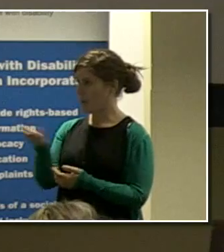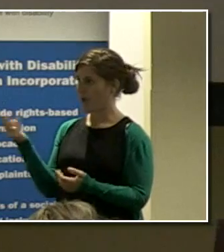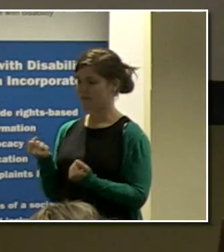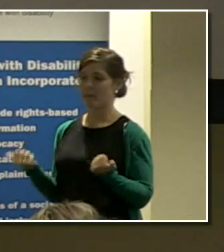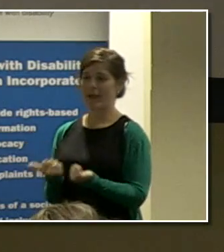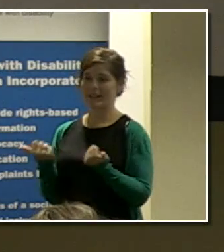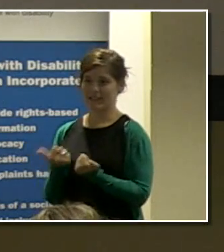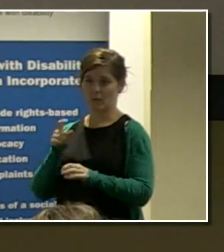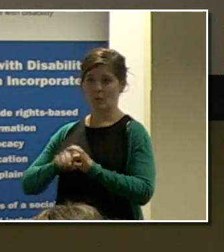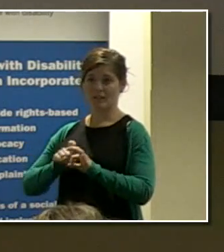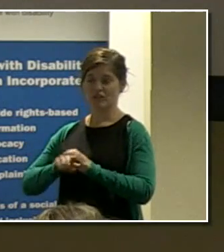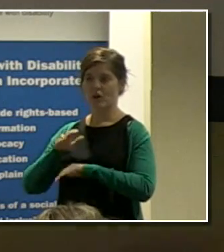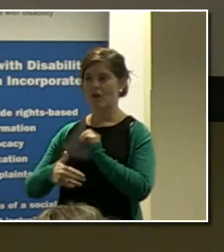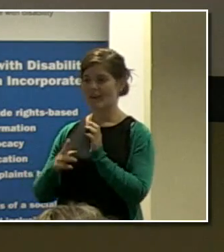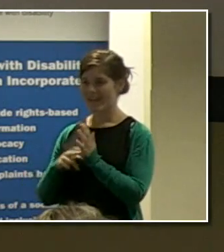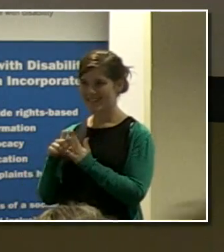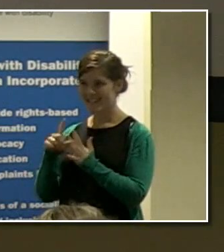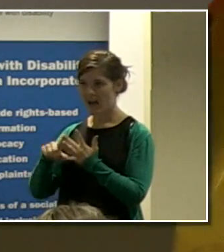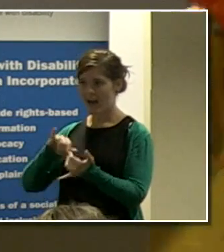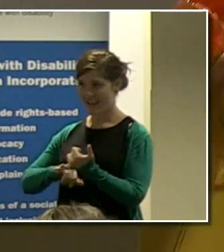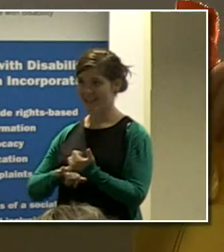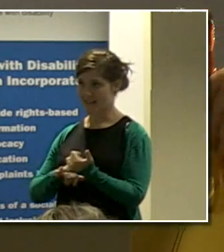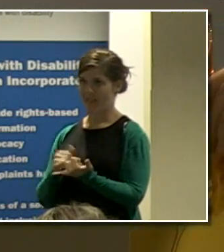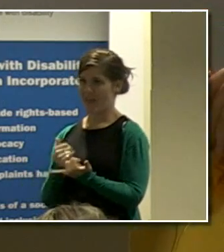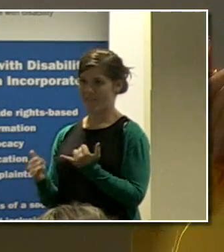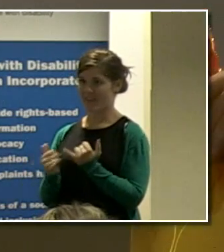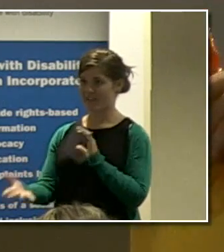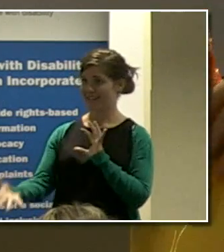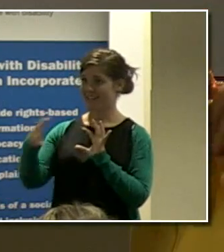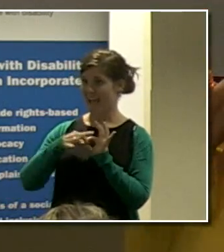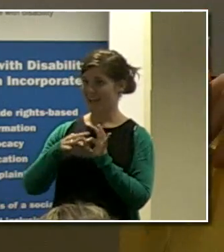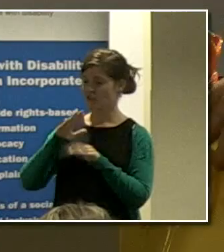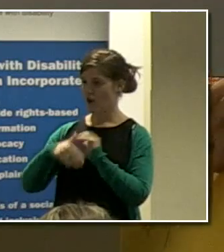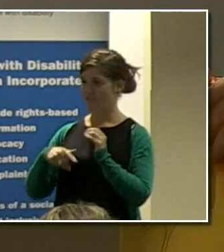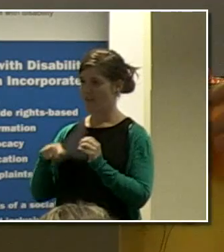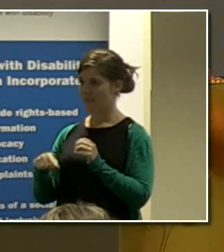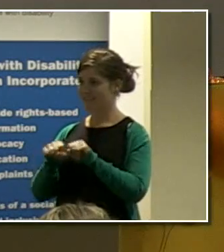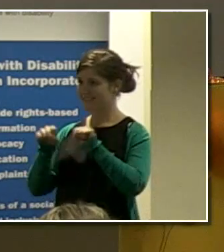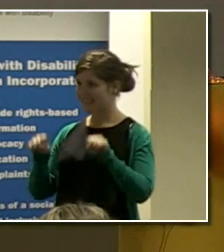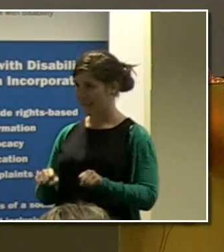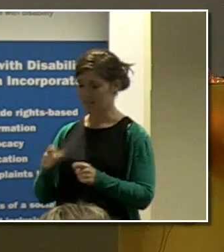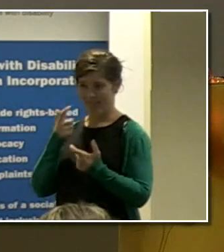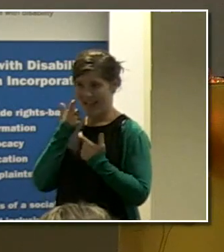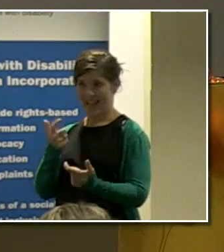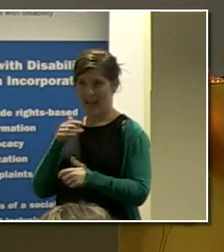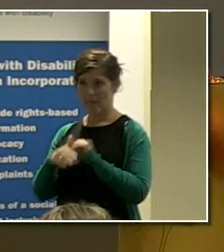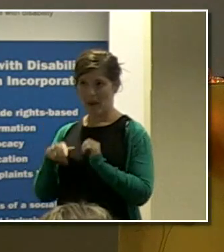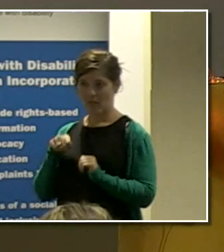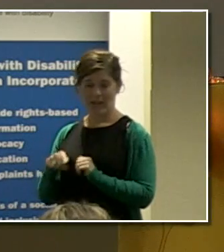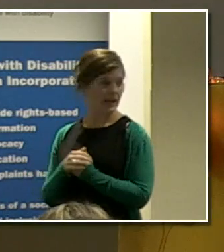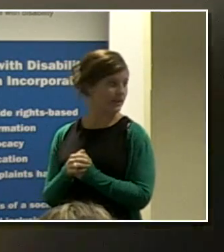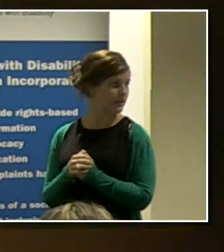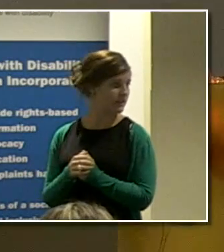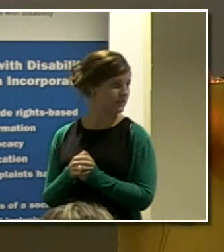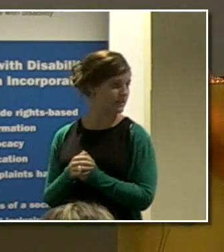questions about the NDIS and are actively engaged with the scheme and care about this. And the remarks that I'd want to